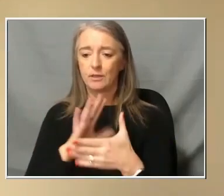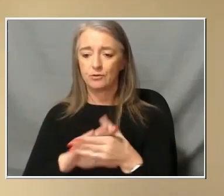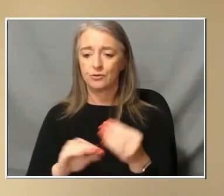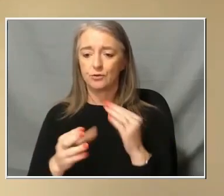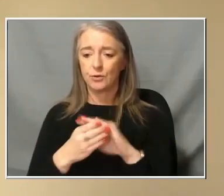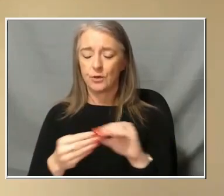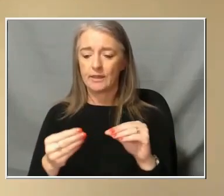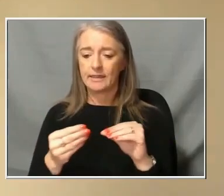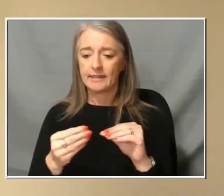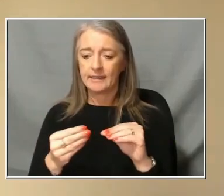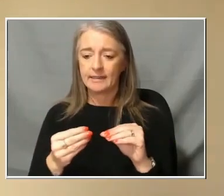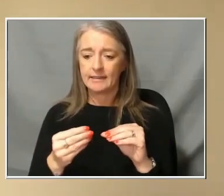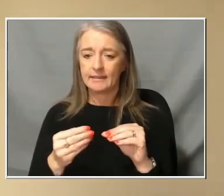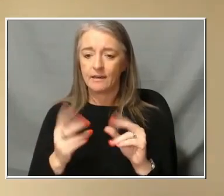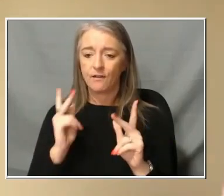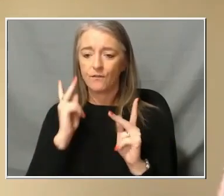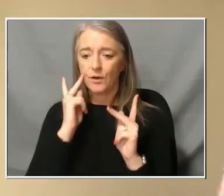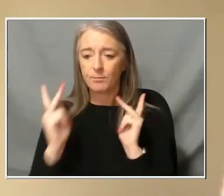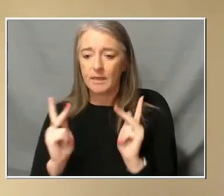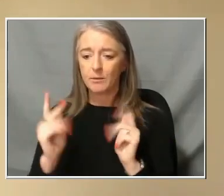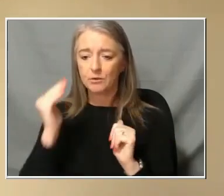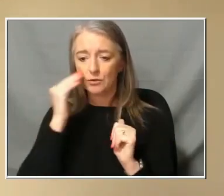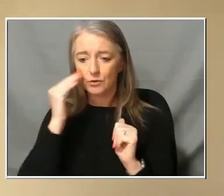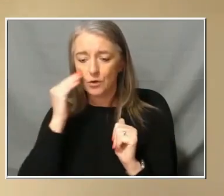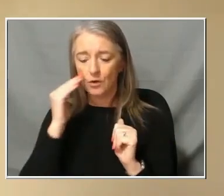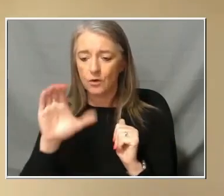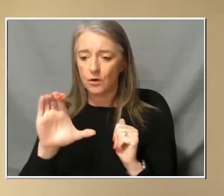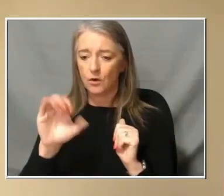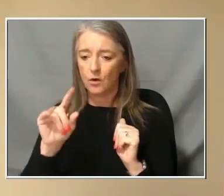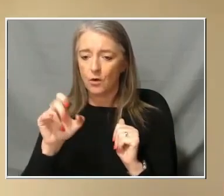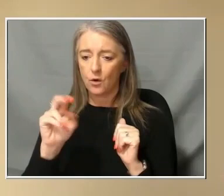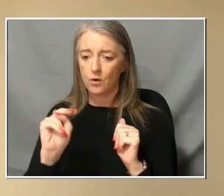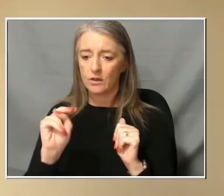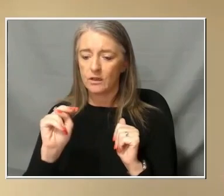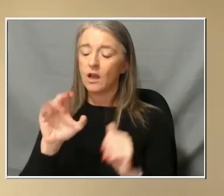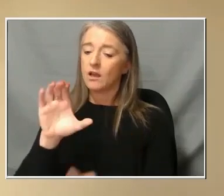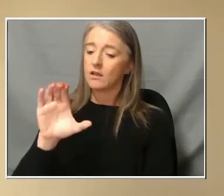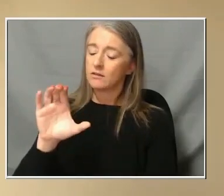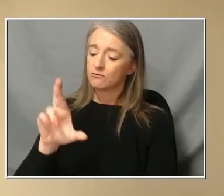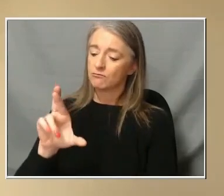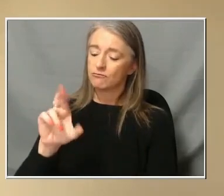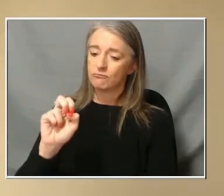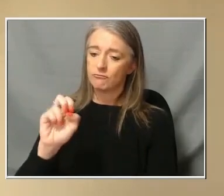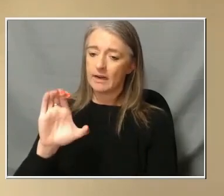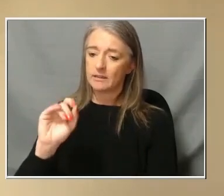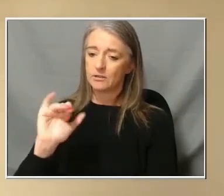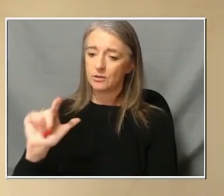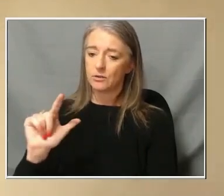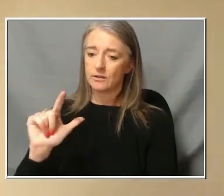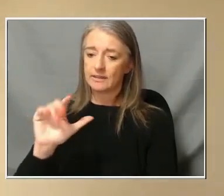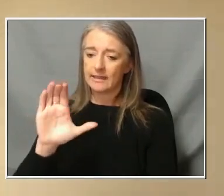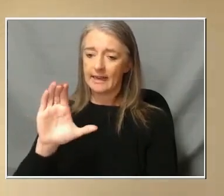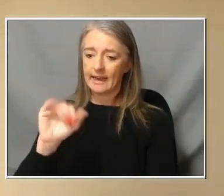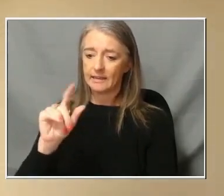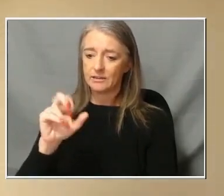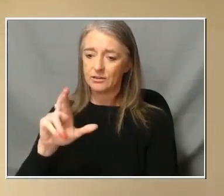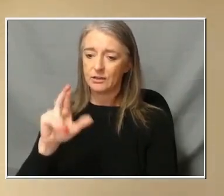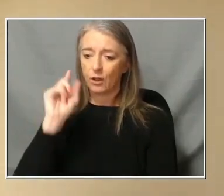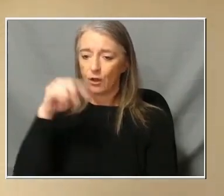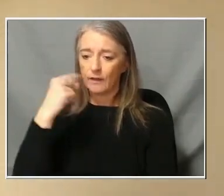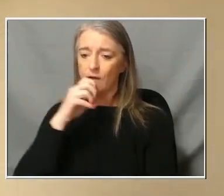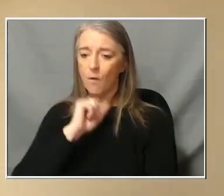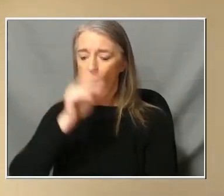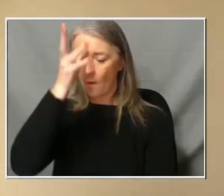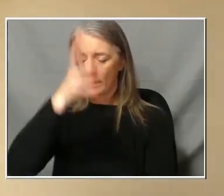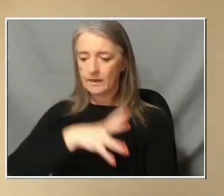to for people to know that colorectal cancer doesn't look like, an old guy that eats